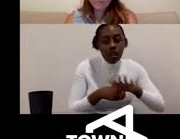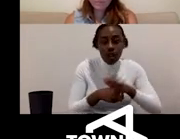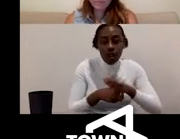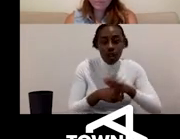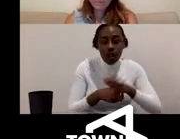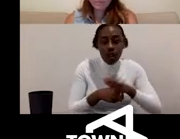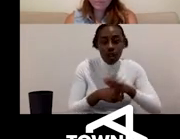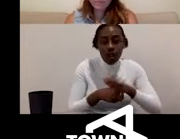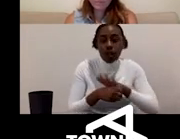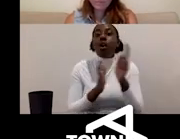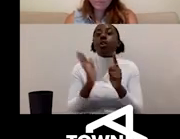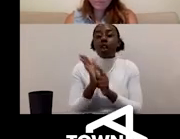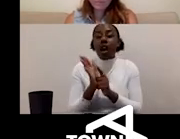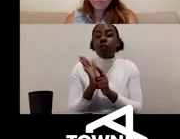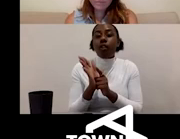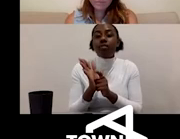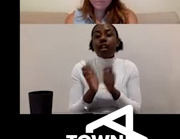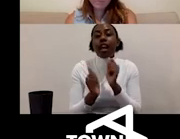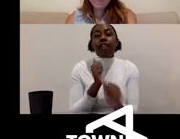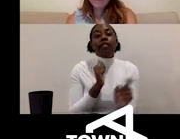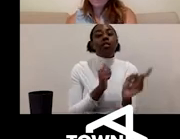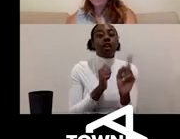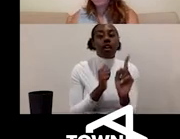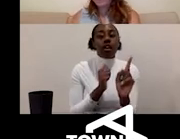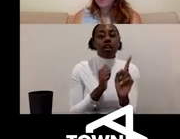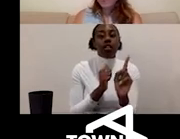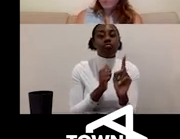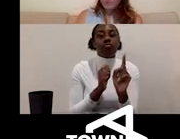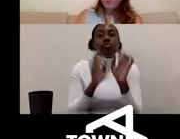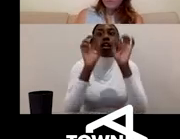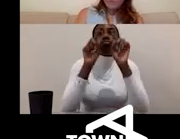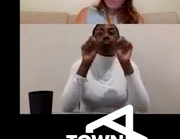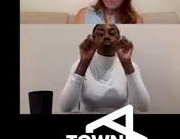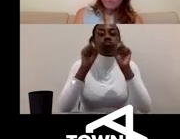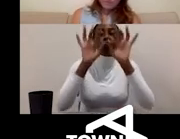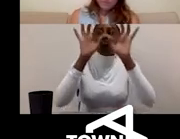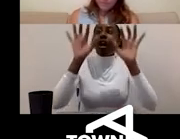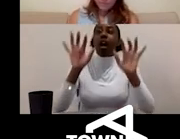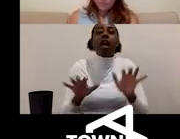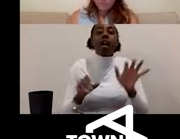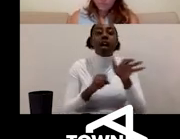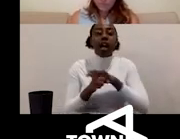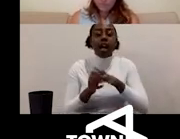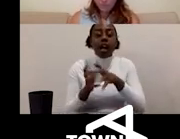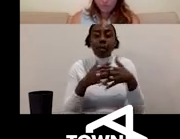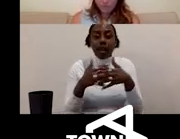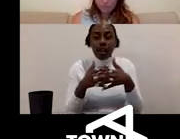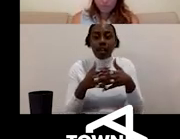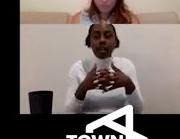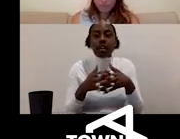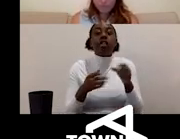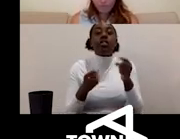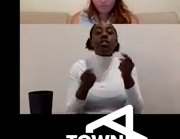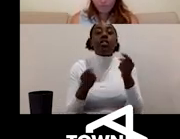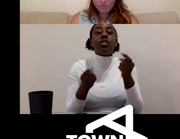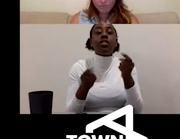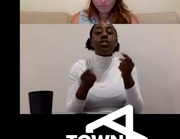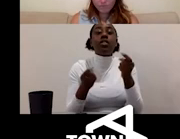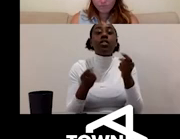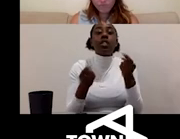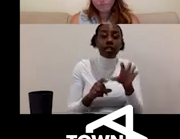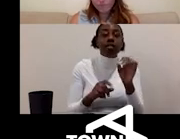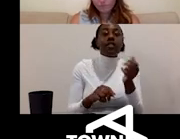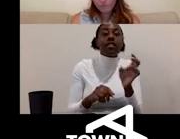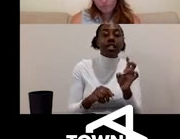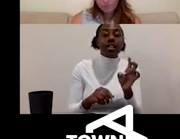So when this becomes exposed in 2017, Media Justice partners with the ACLU, the Racial Justice